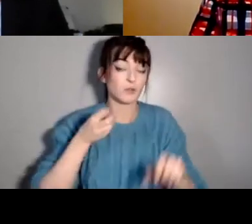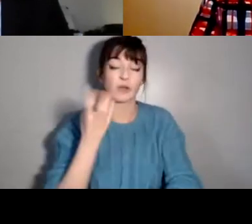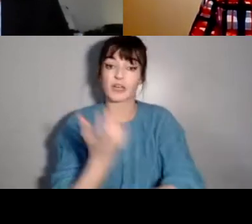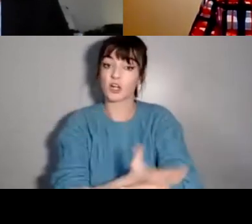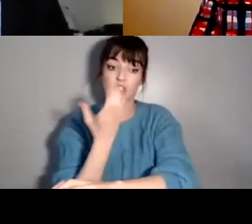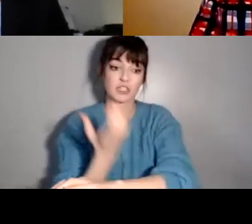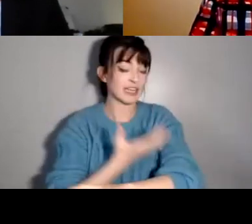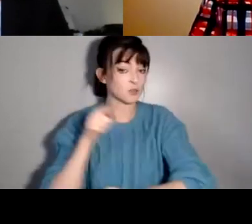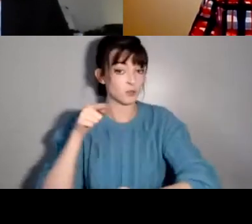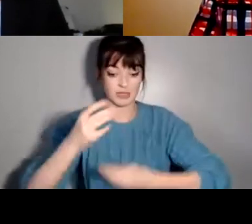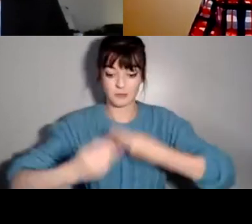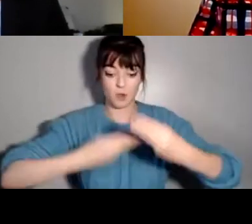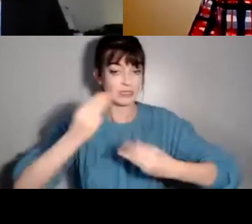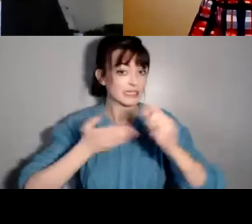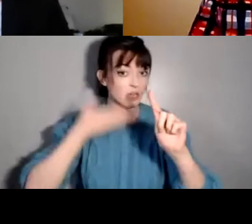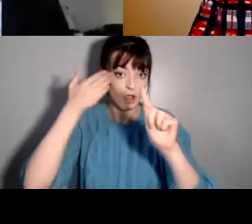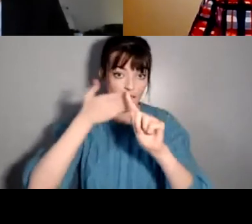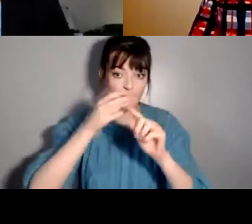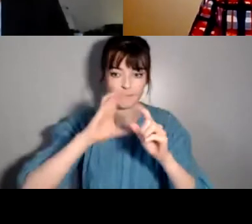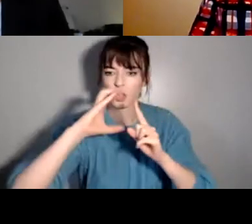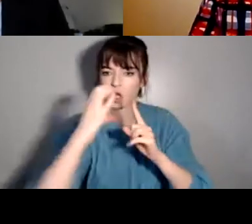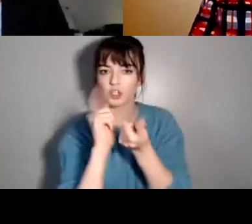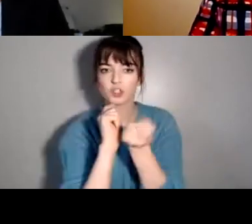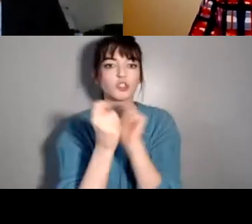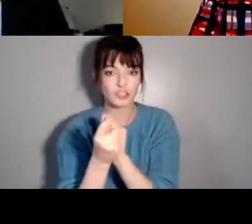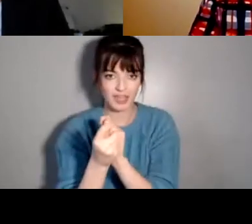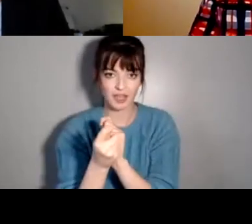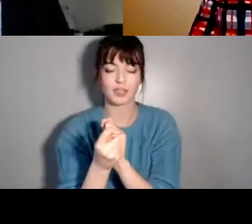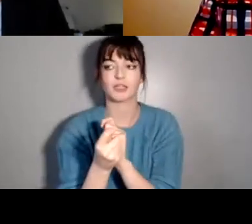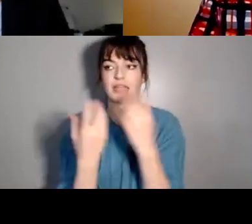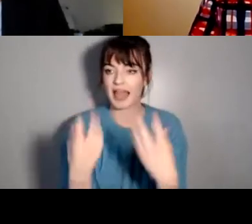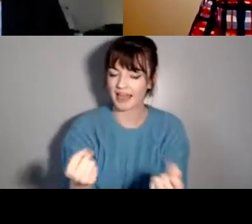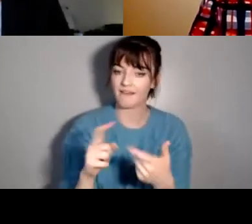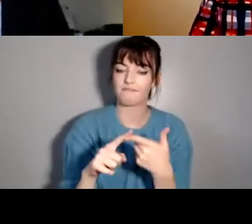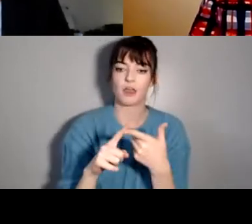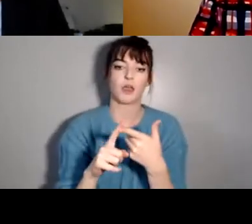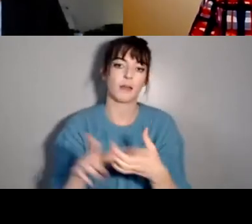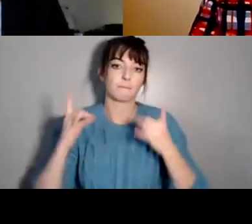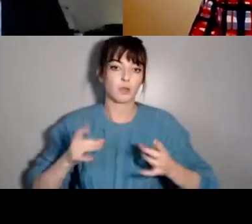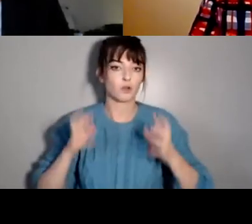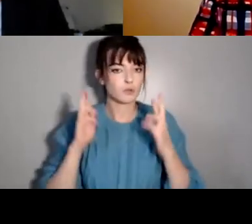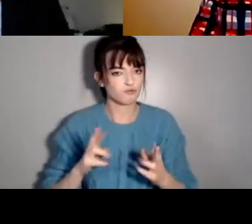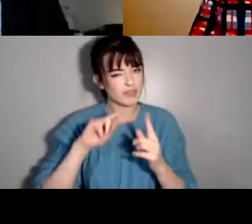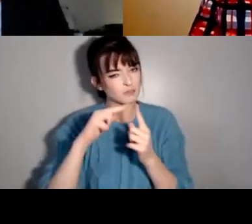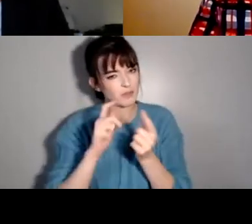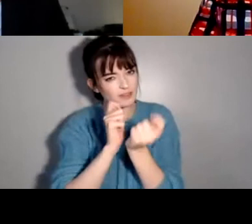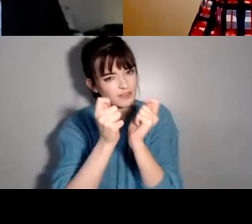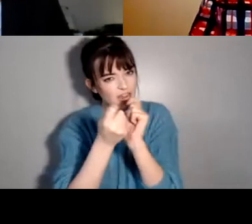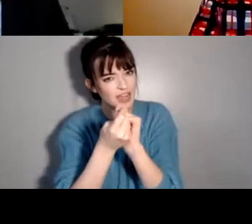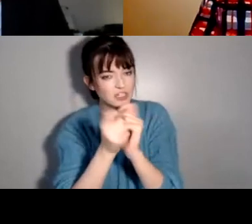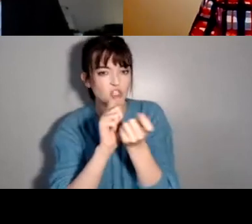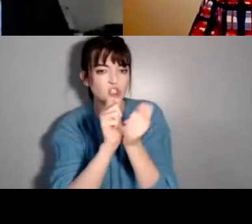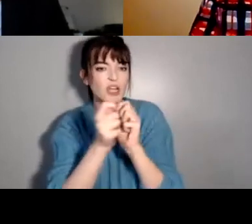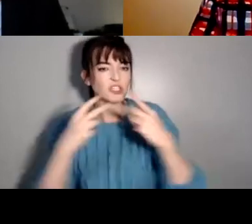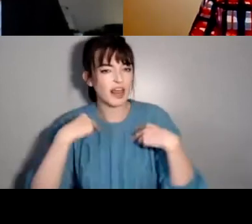we continue with that process. It's about driving culture change, a change, you know, to a human rights perspective. You're changing their language,